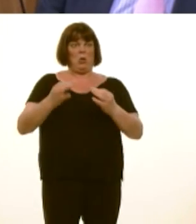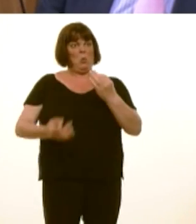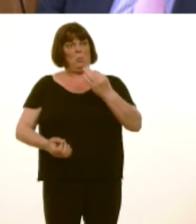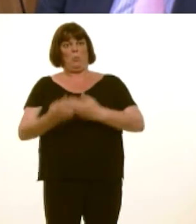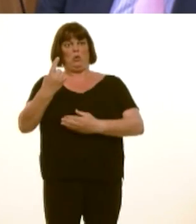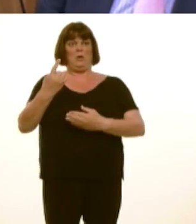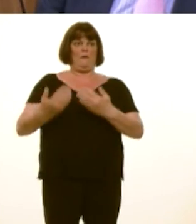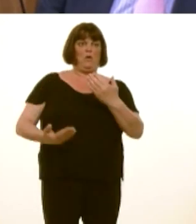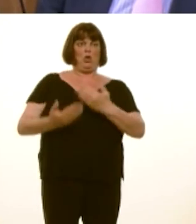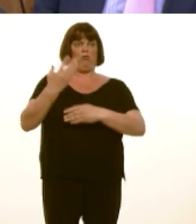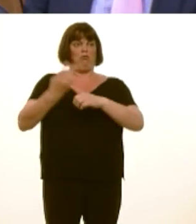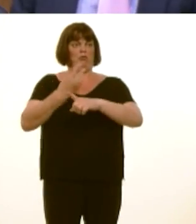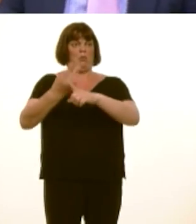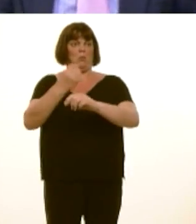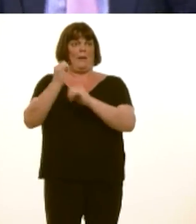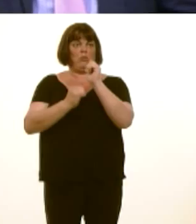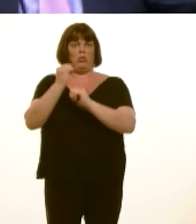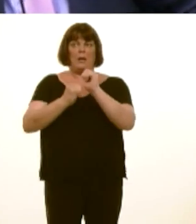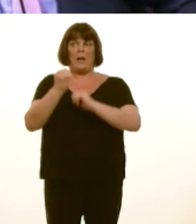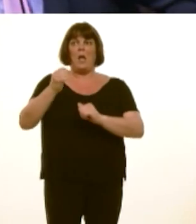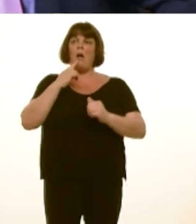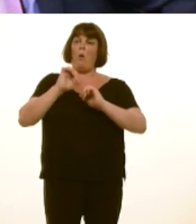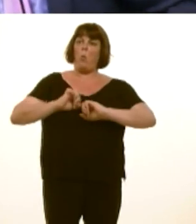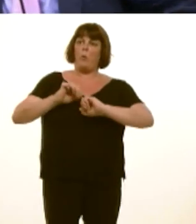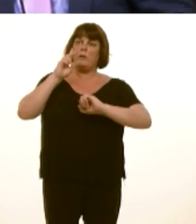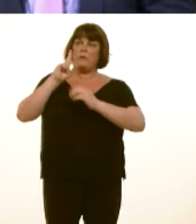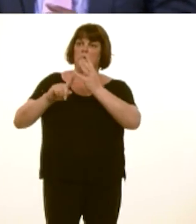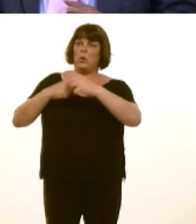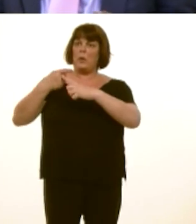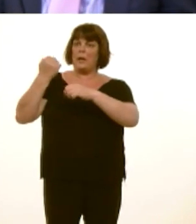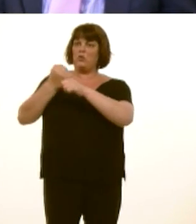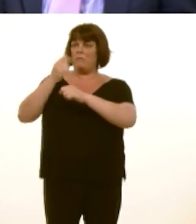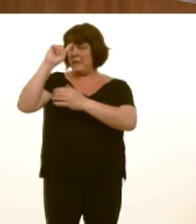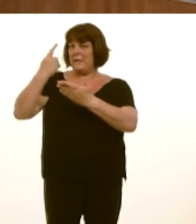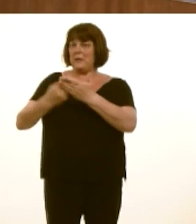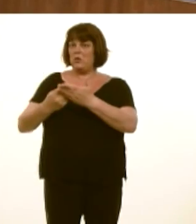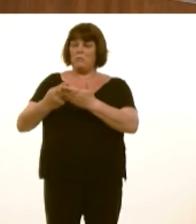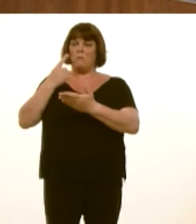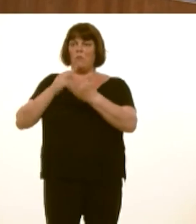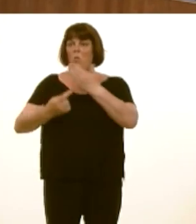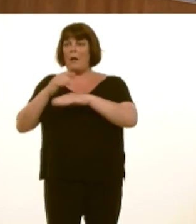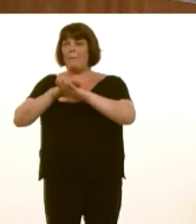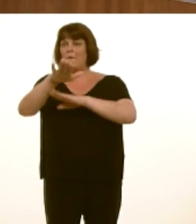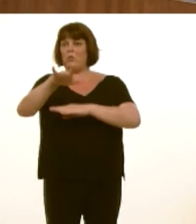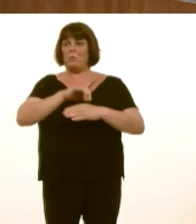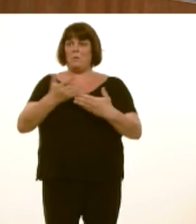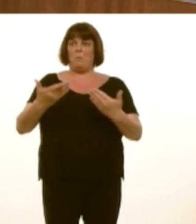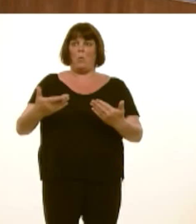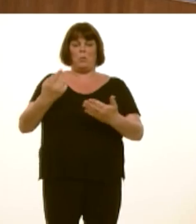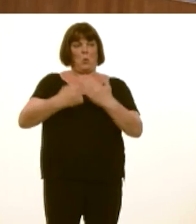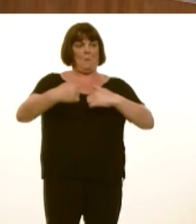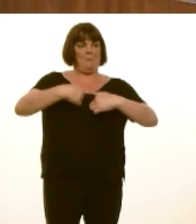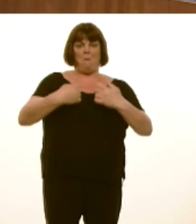wait to see what the UK government has in terms of its plans to see how energy will be generated in the future. Because at the moment, not just myself, but the energy